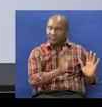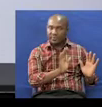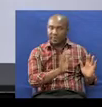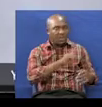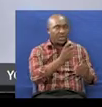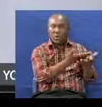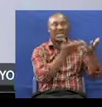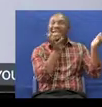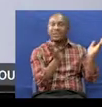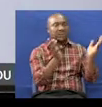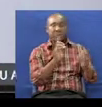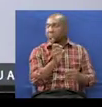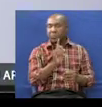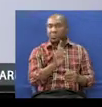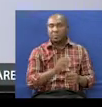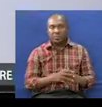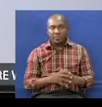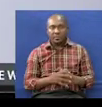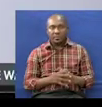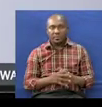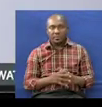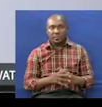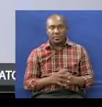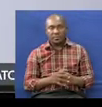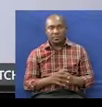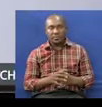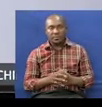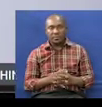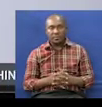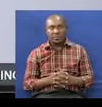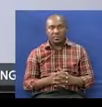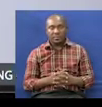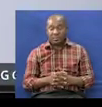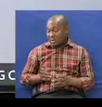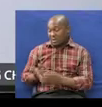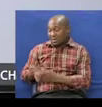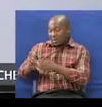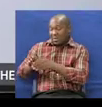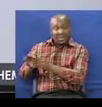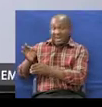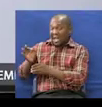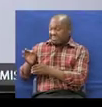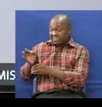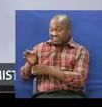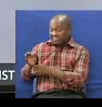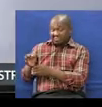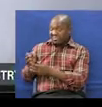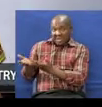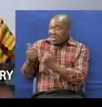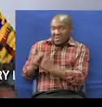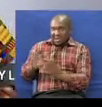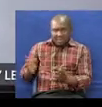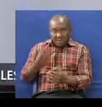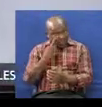used for cooking purpose. Normally, we do not use kerosene lamp for cooking purpose. Have you seen your mother use this kerosene